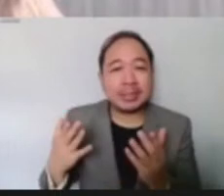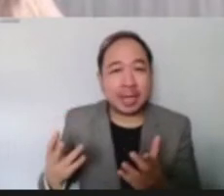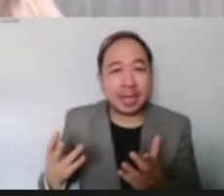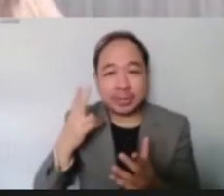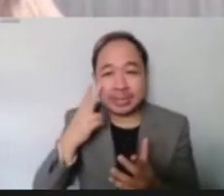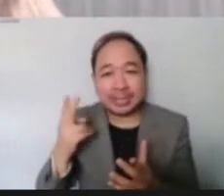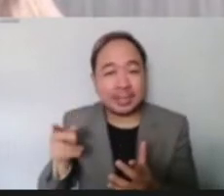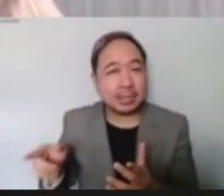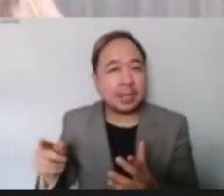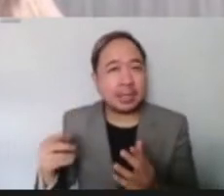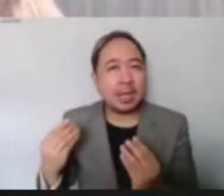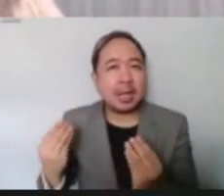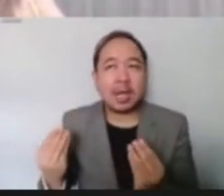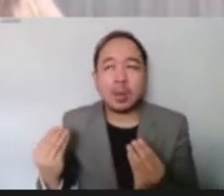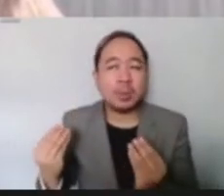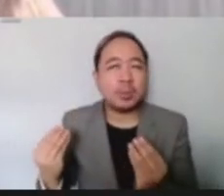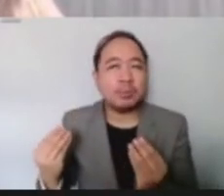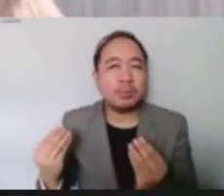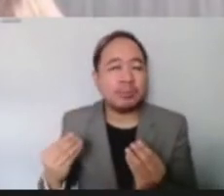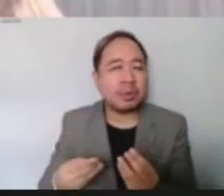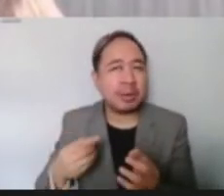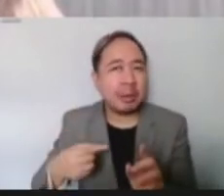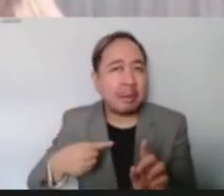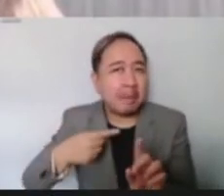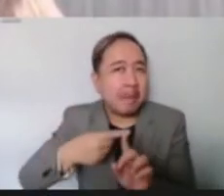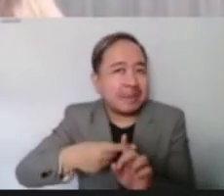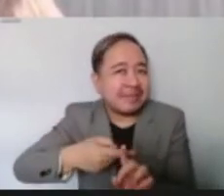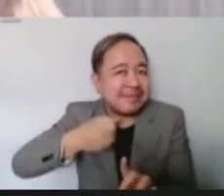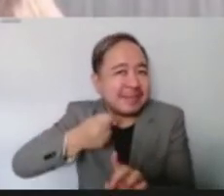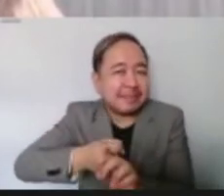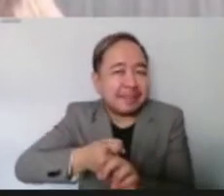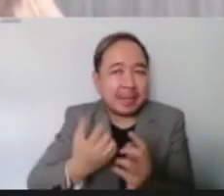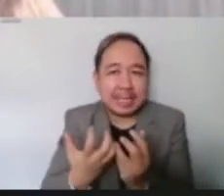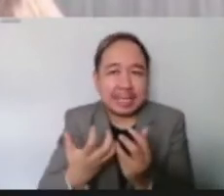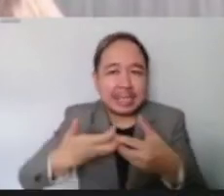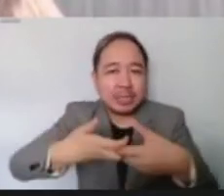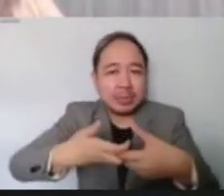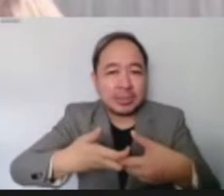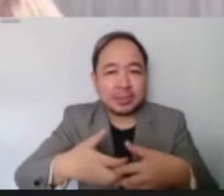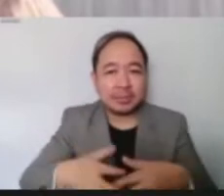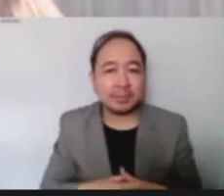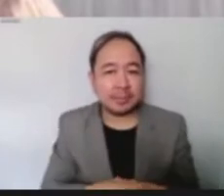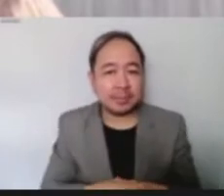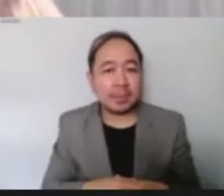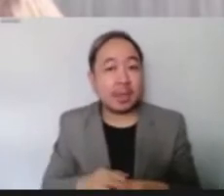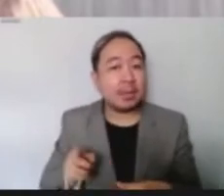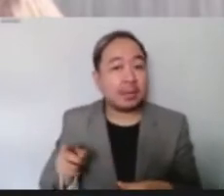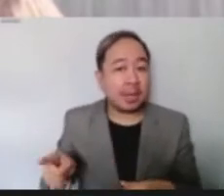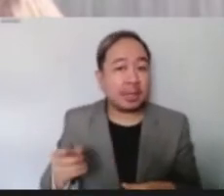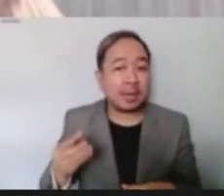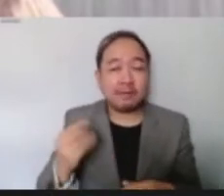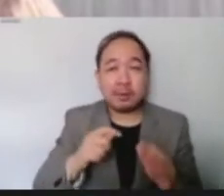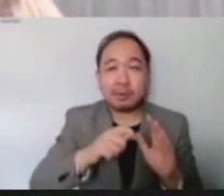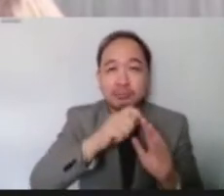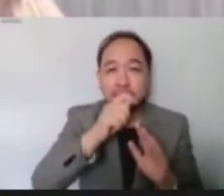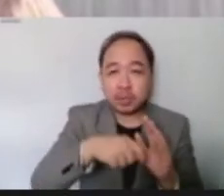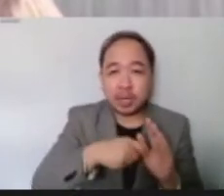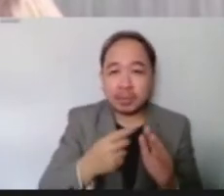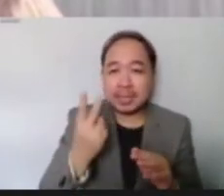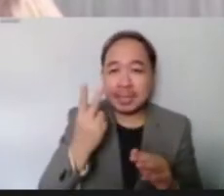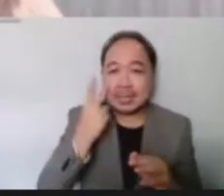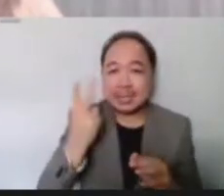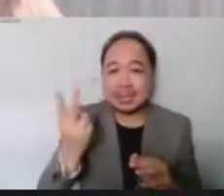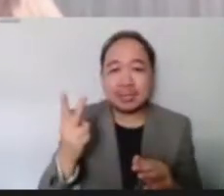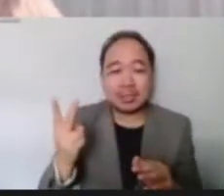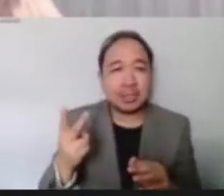now Omega is one of the leading partition in India the integrated Basin development Library program has witnessed a large scale Improvement in the